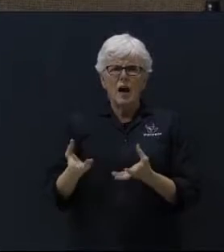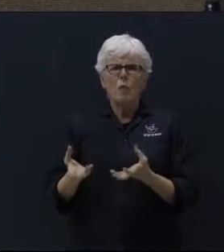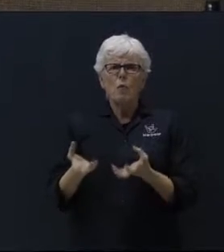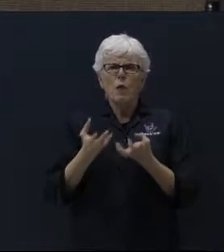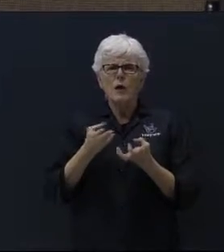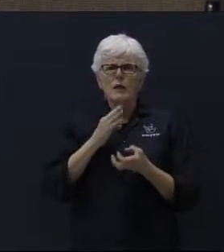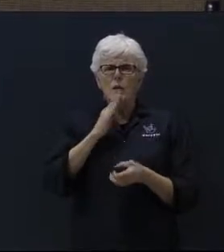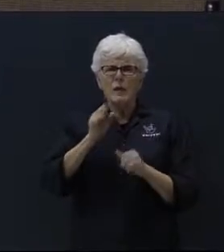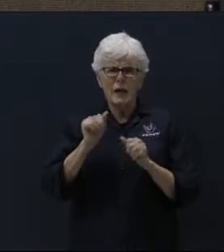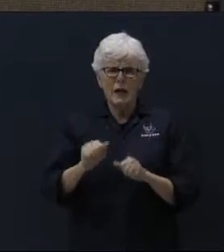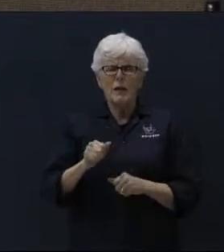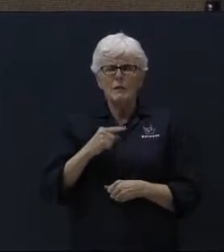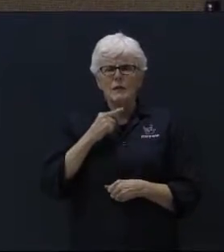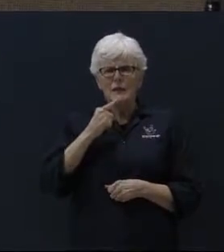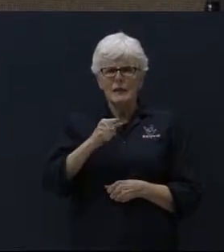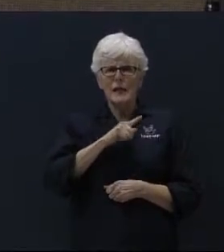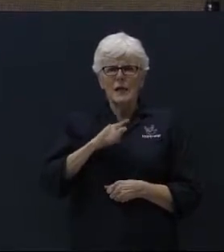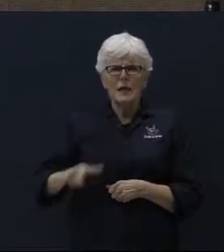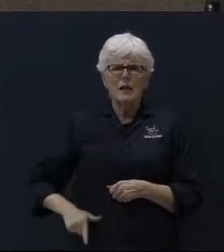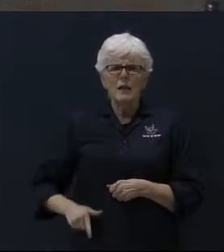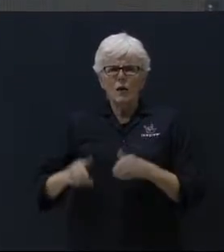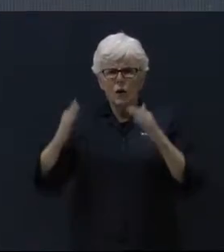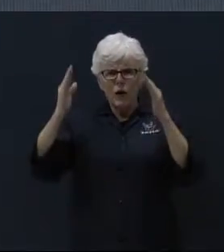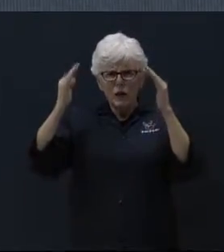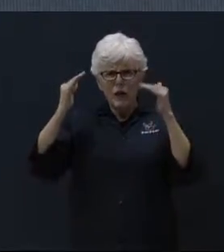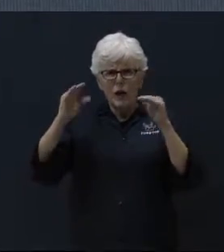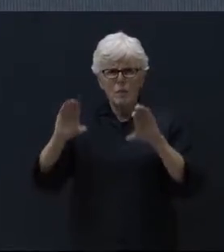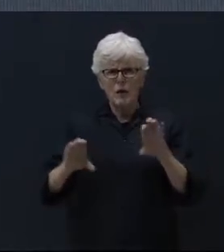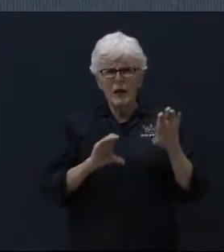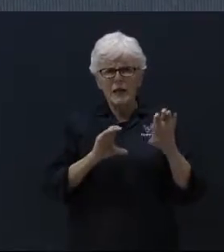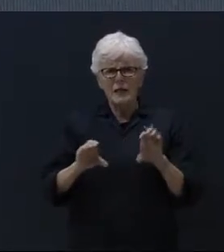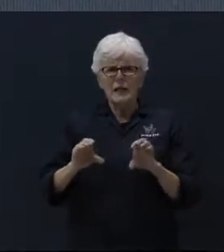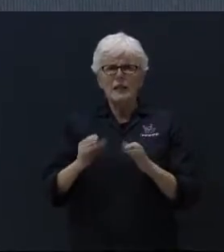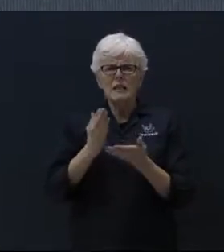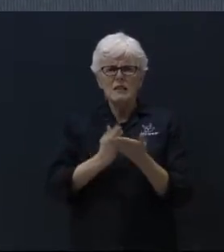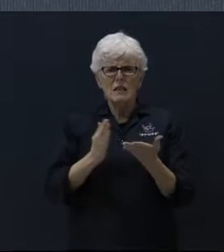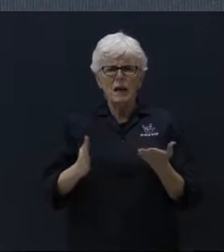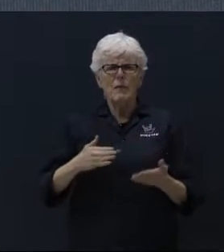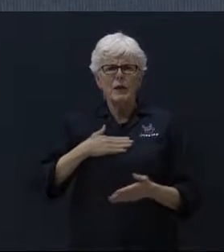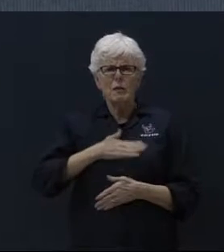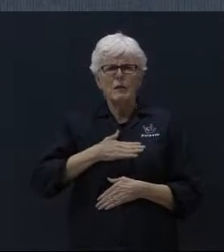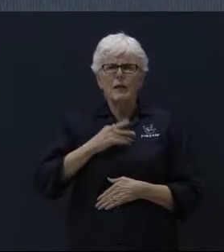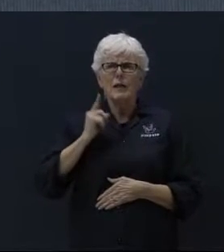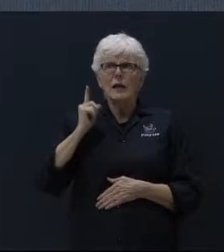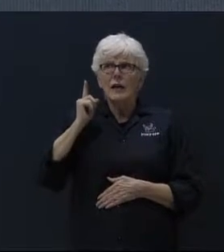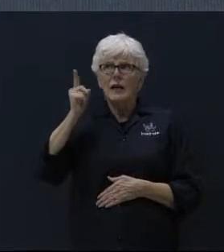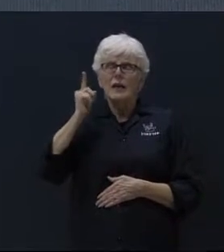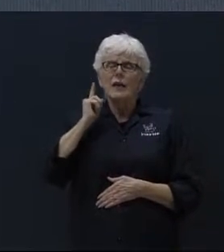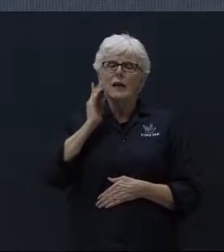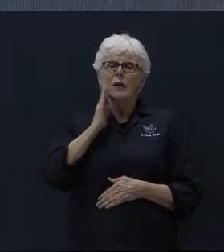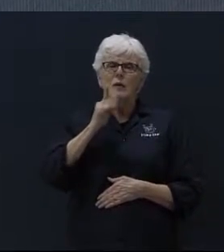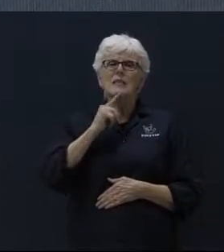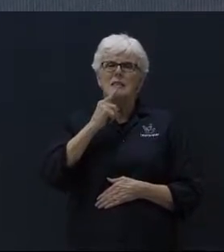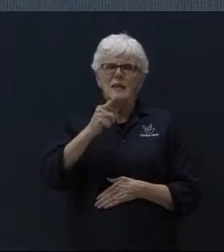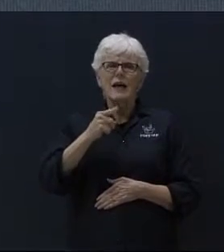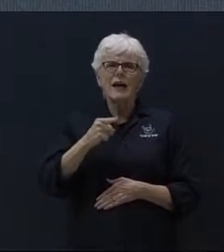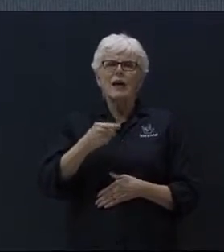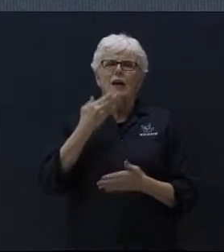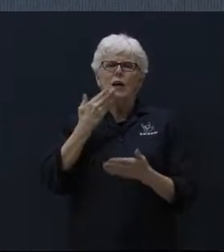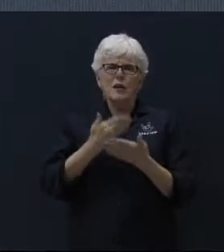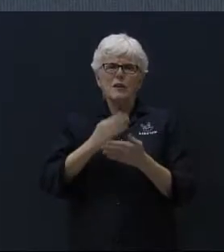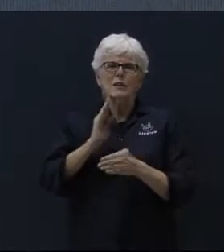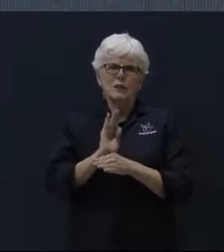able to say, Lord, I hope I did something you were pleased in. And he will say, well done, my good and